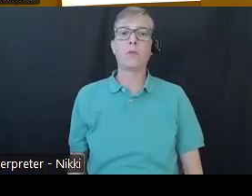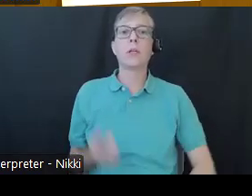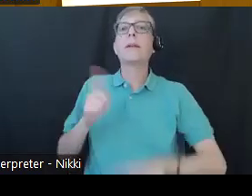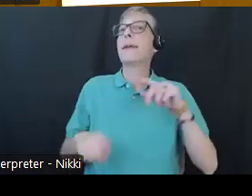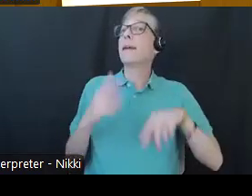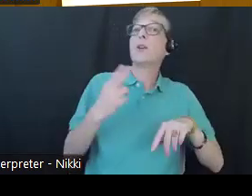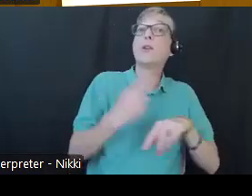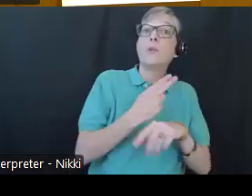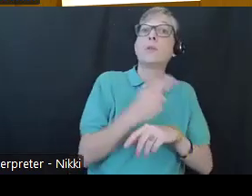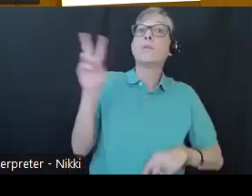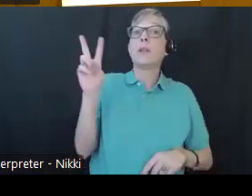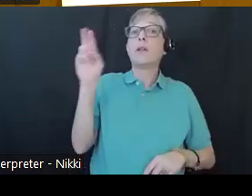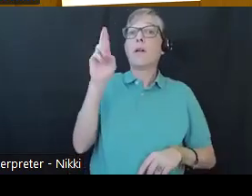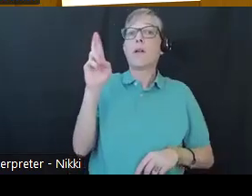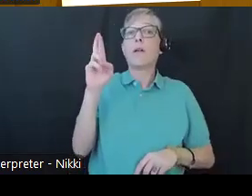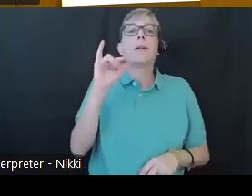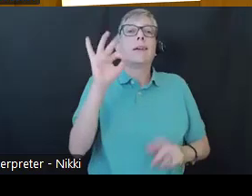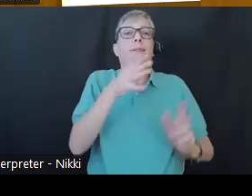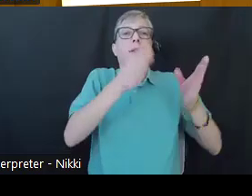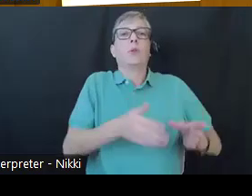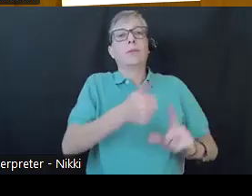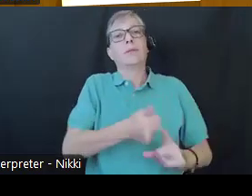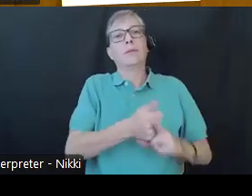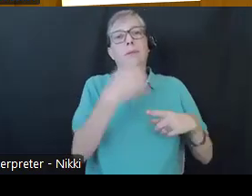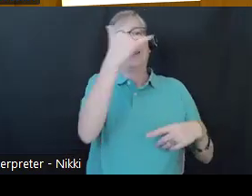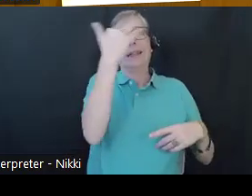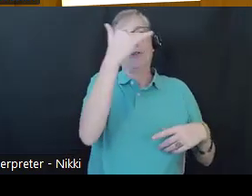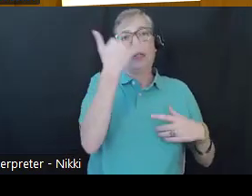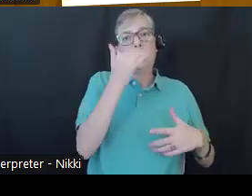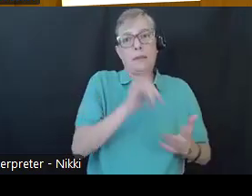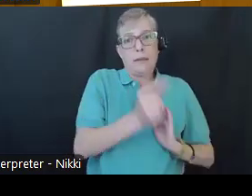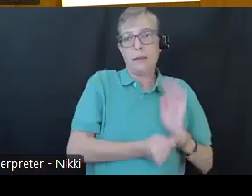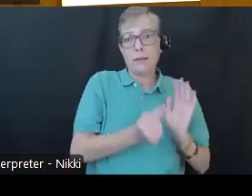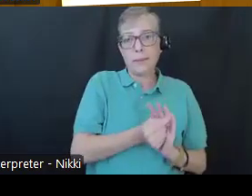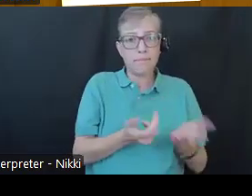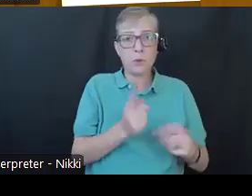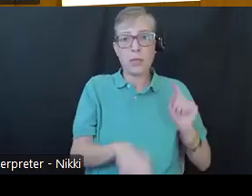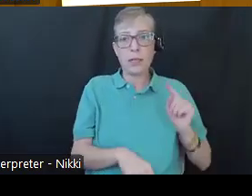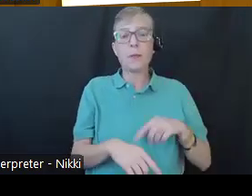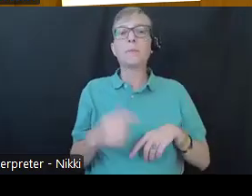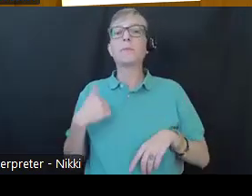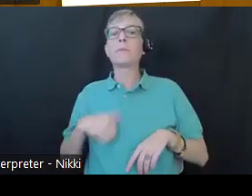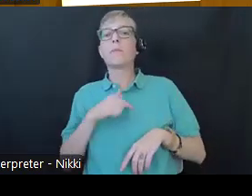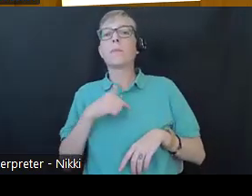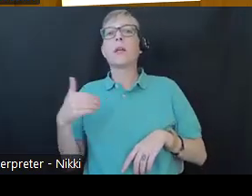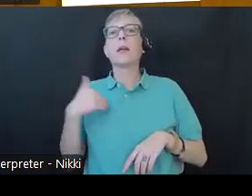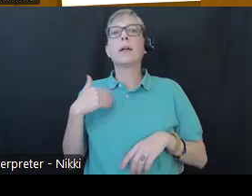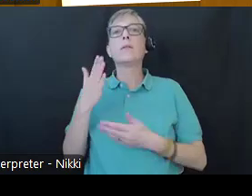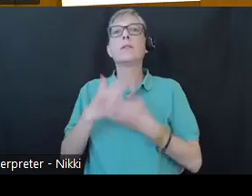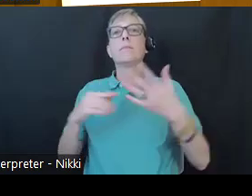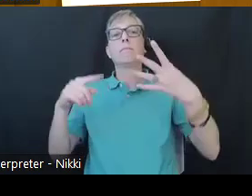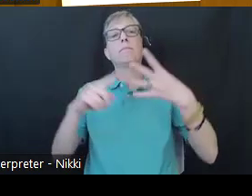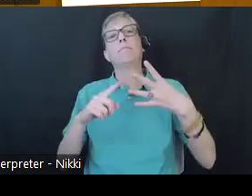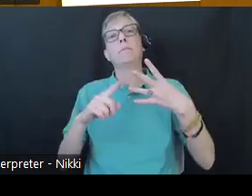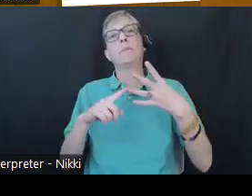delirious. So it is a bit limited there. We're also having some empirical debates. For example, the longer someone uses an